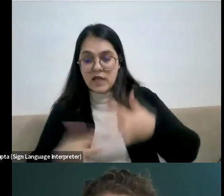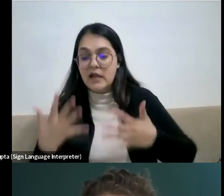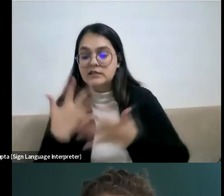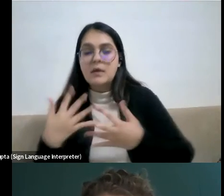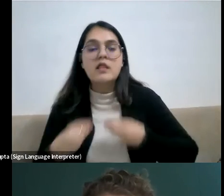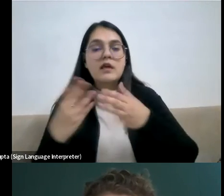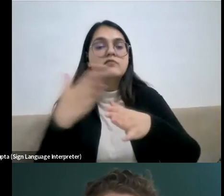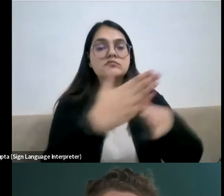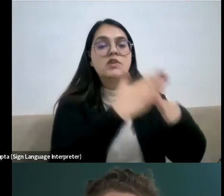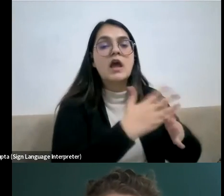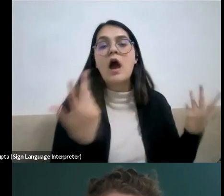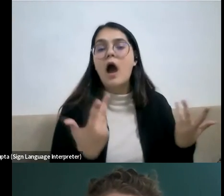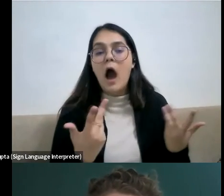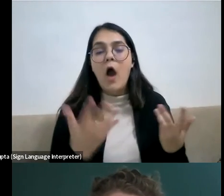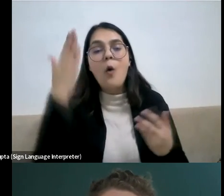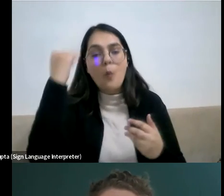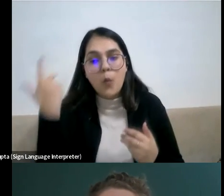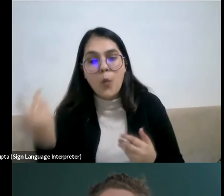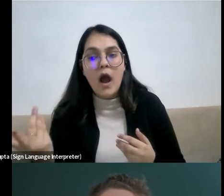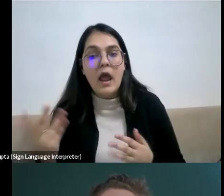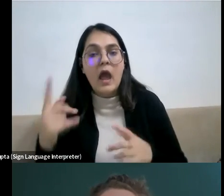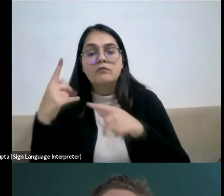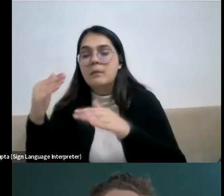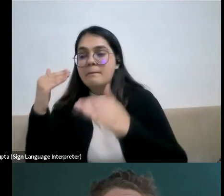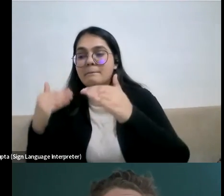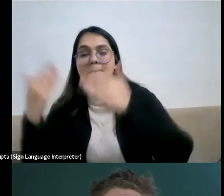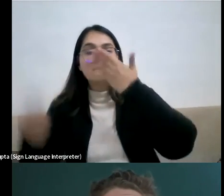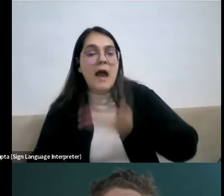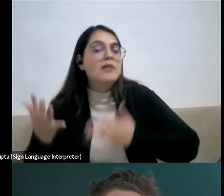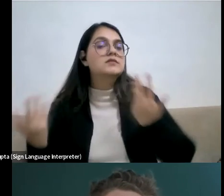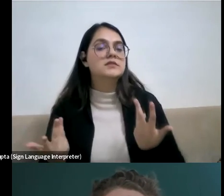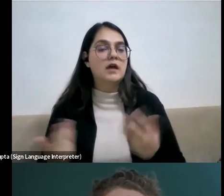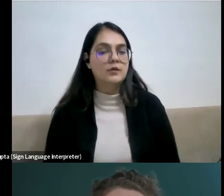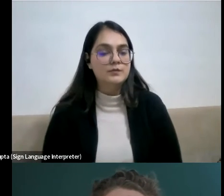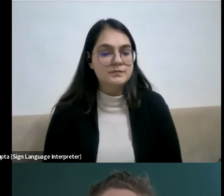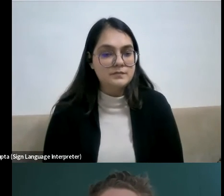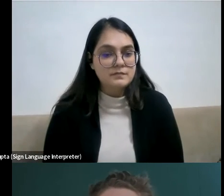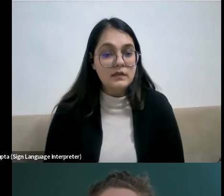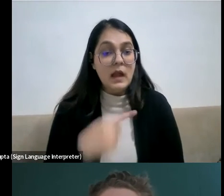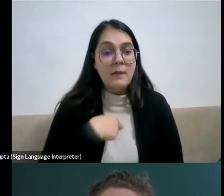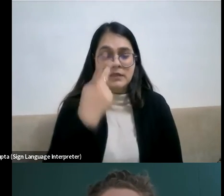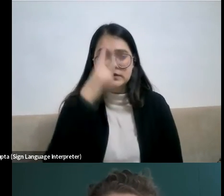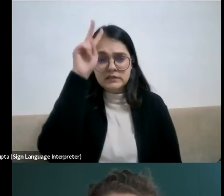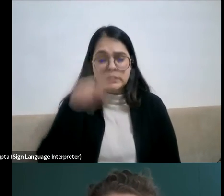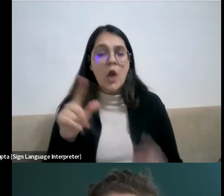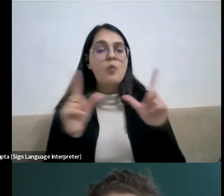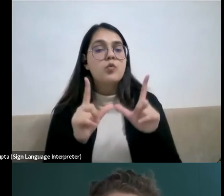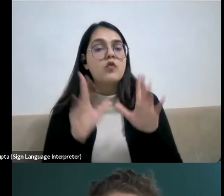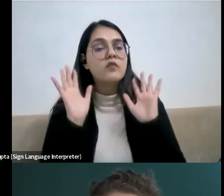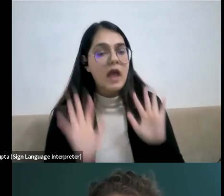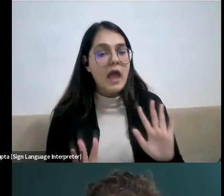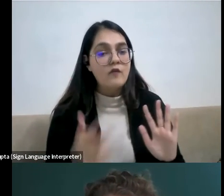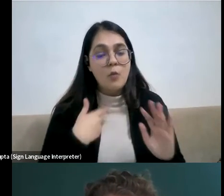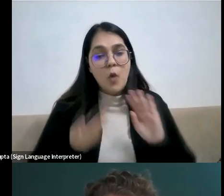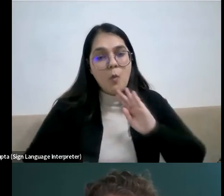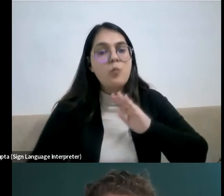and why are they distributed? And what we know is that there is overwhelming evidence that more